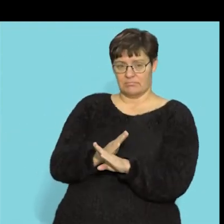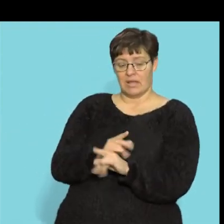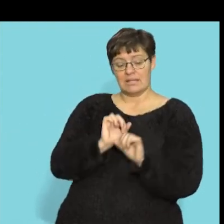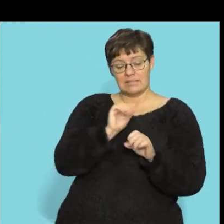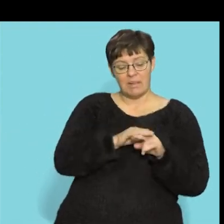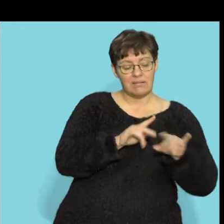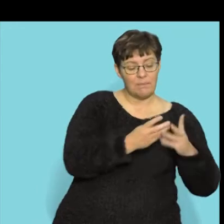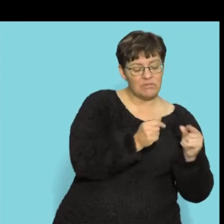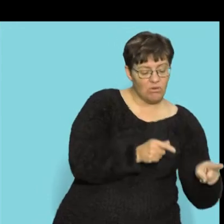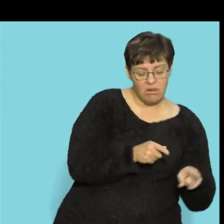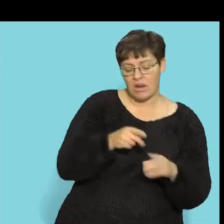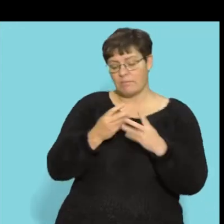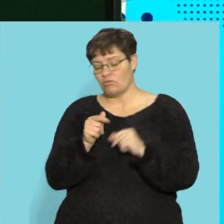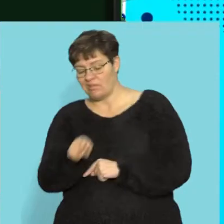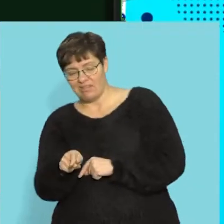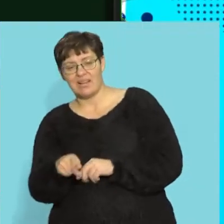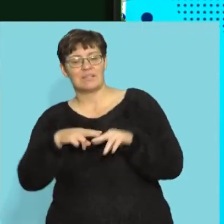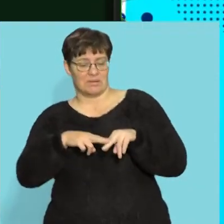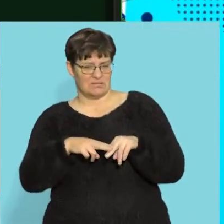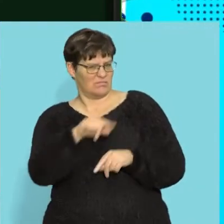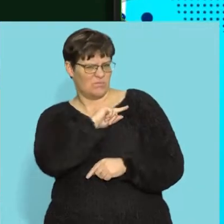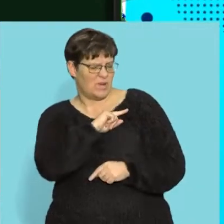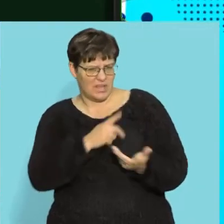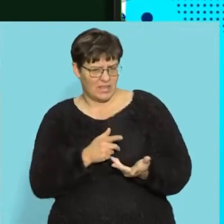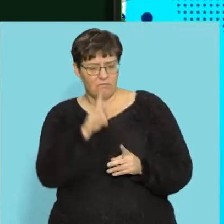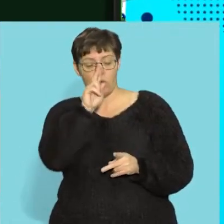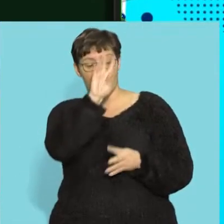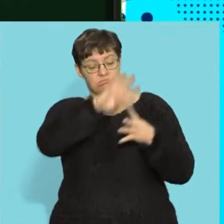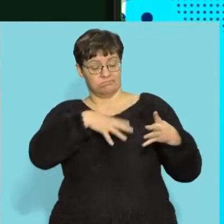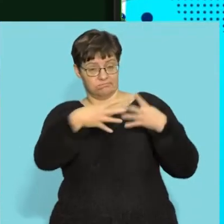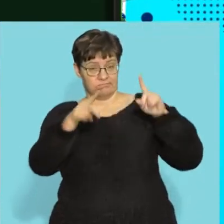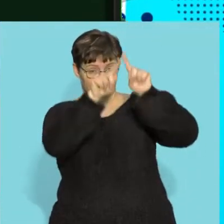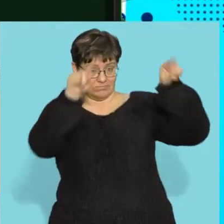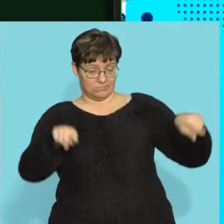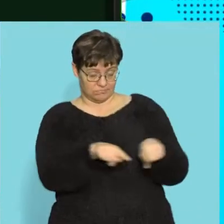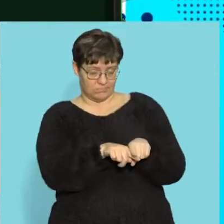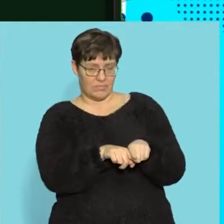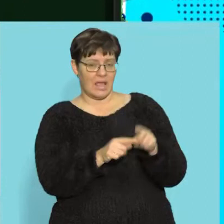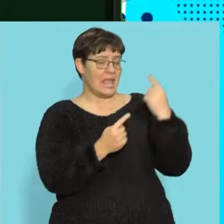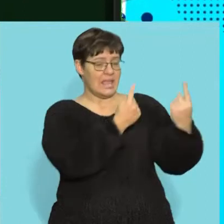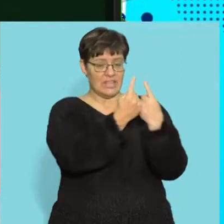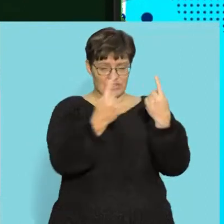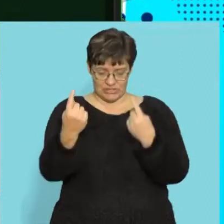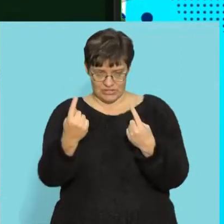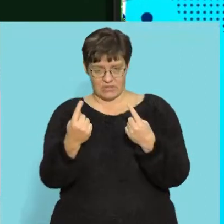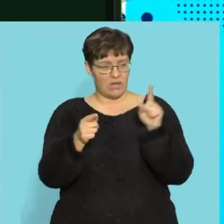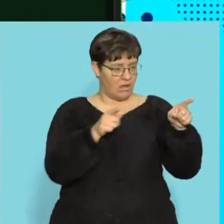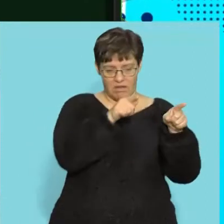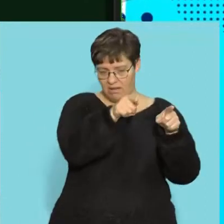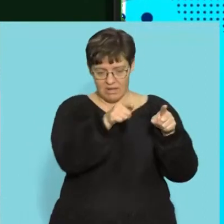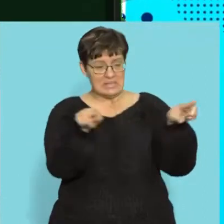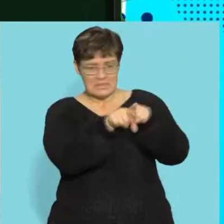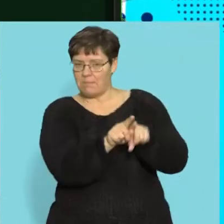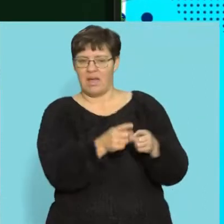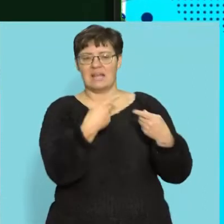resistance in different ways. Why? Because when we go back to the periodic table, each element will differ from the next or the